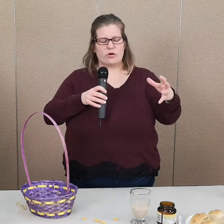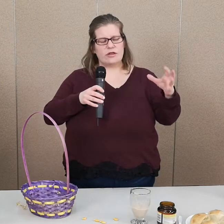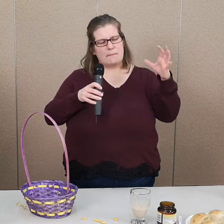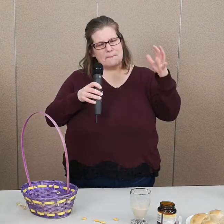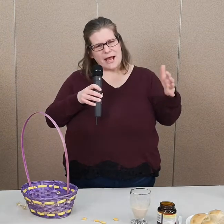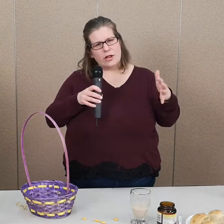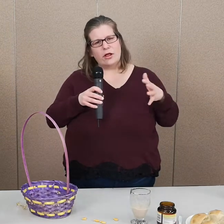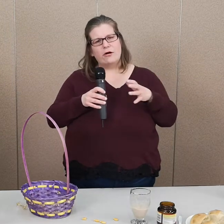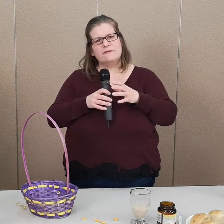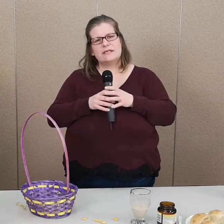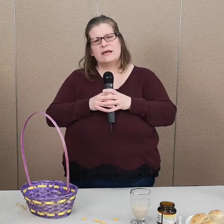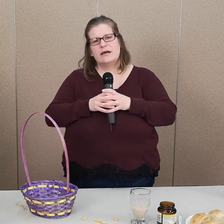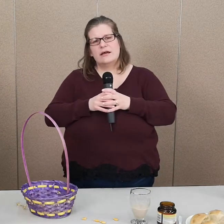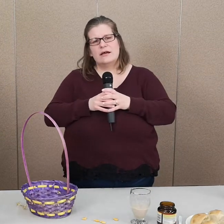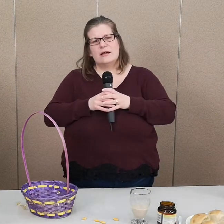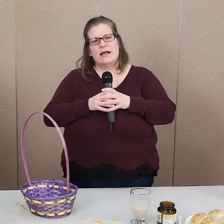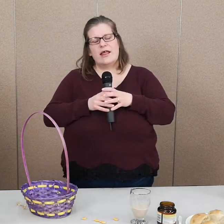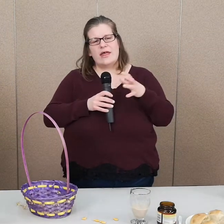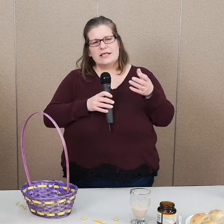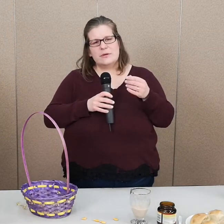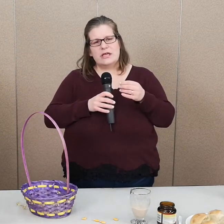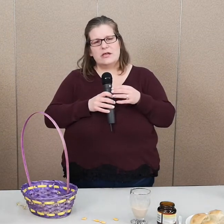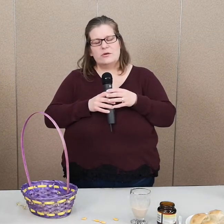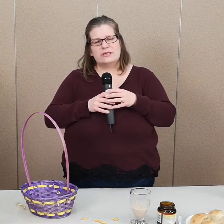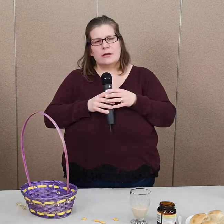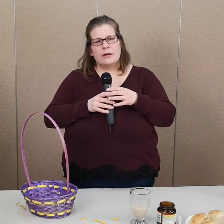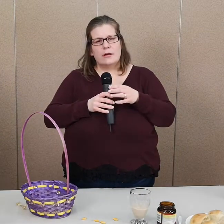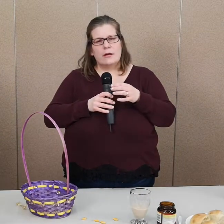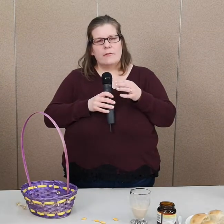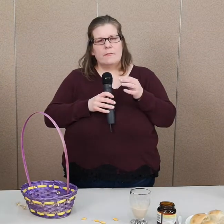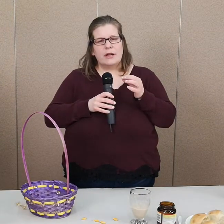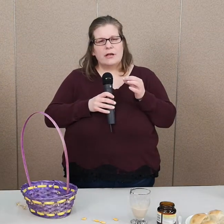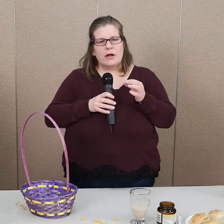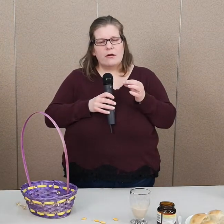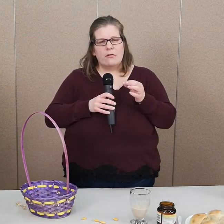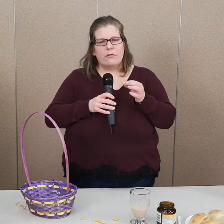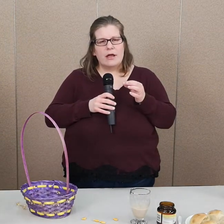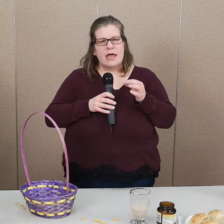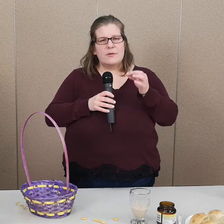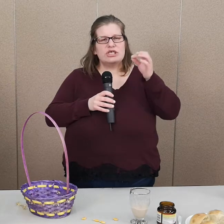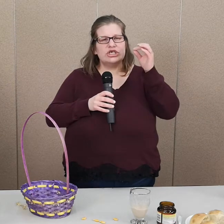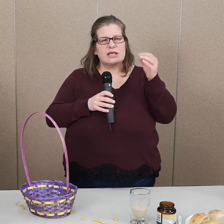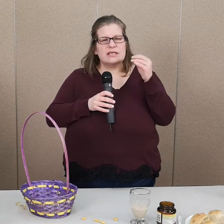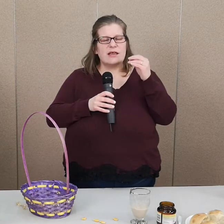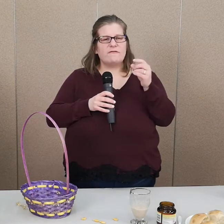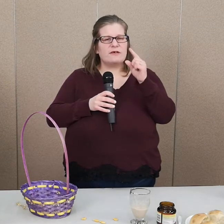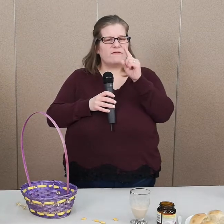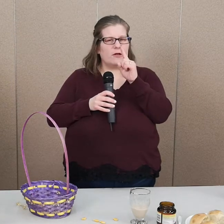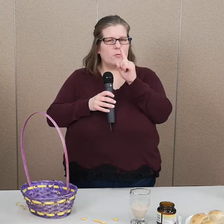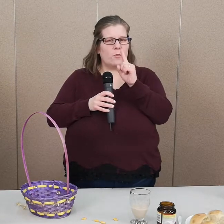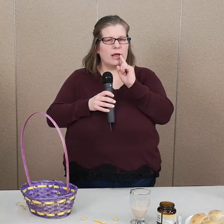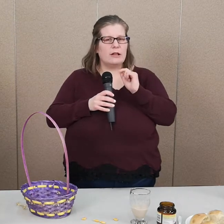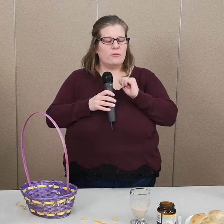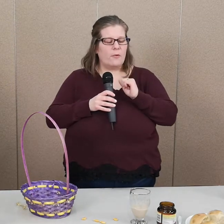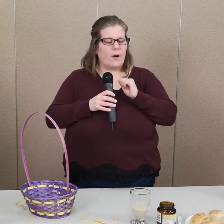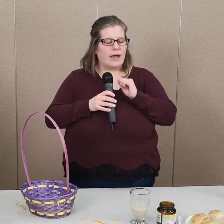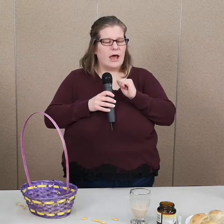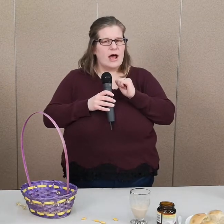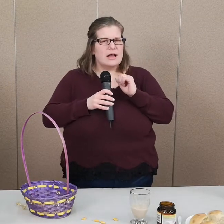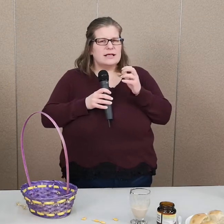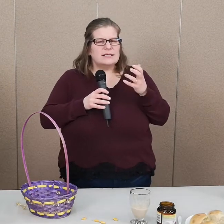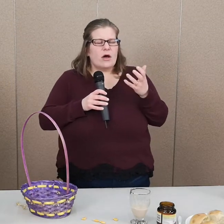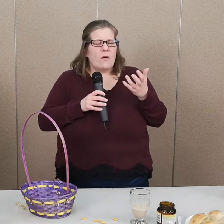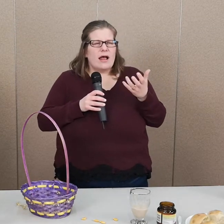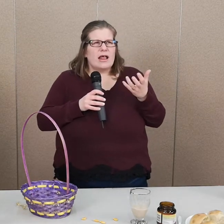in the store, the big loaves. And that's what he used. But no, it was just enough to feed one little